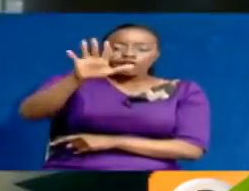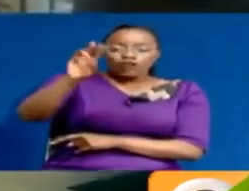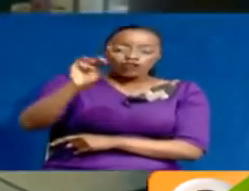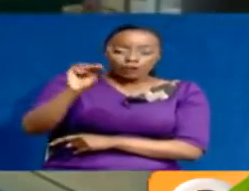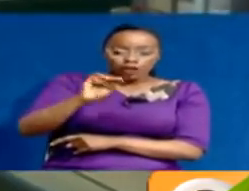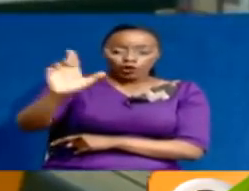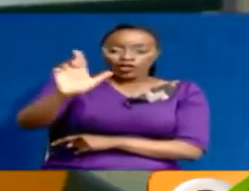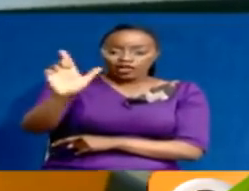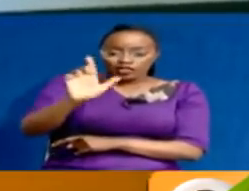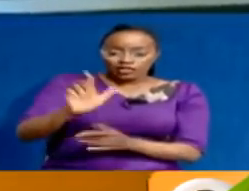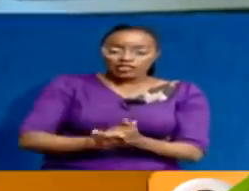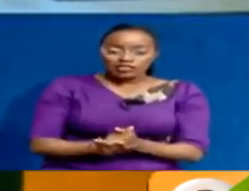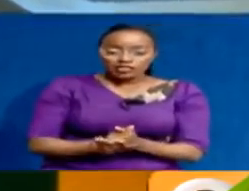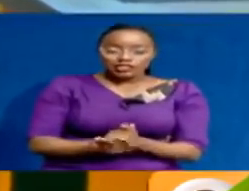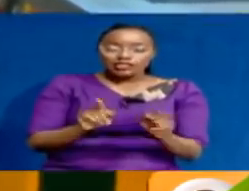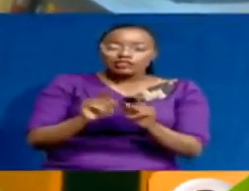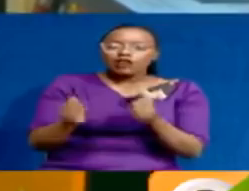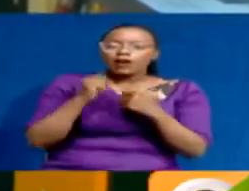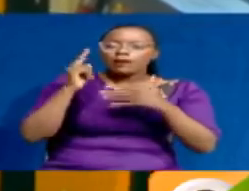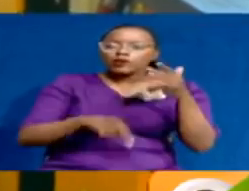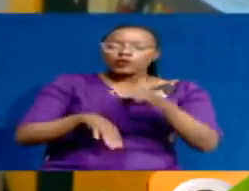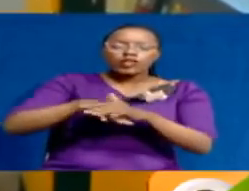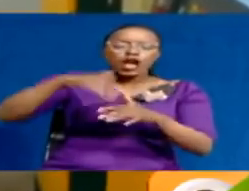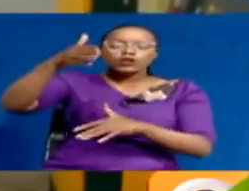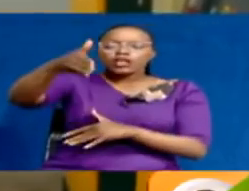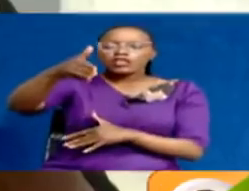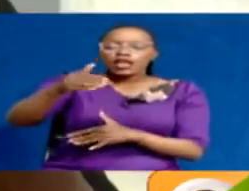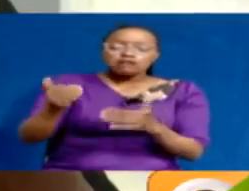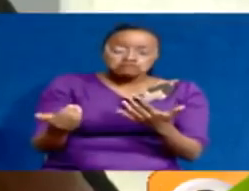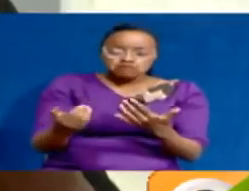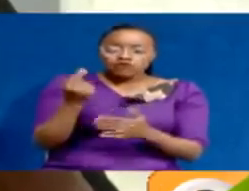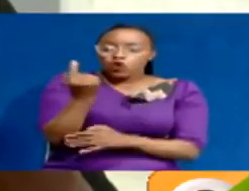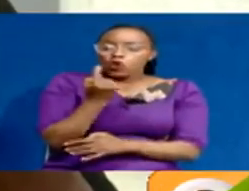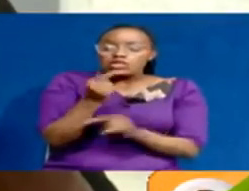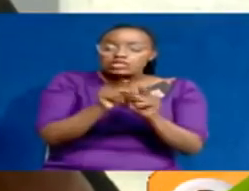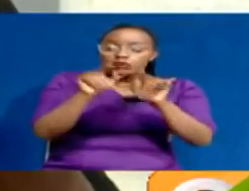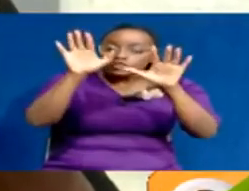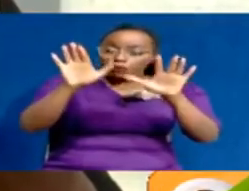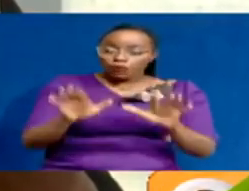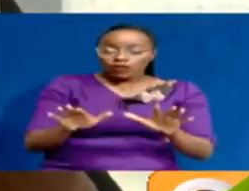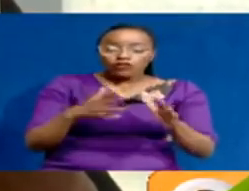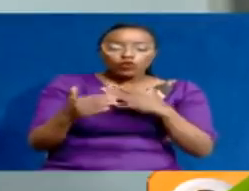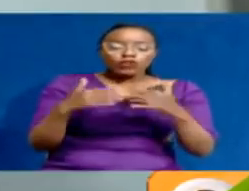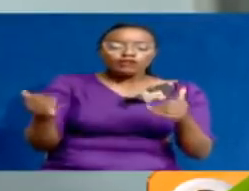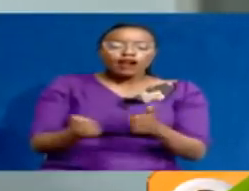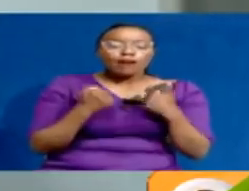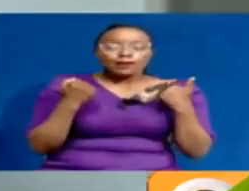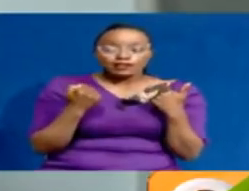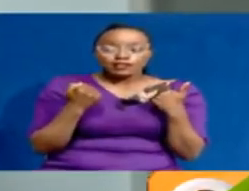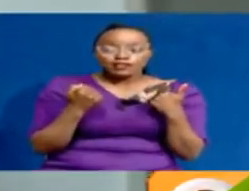liters. And what happens out here is just as important as what